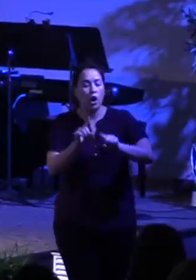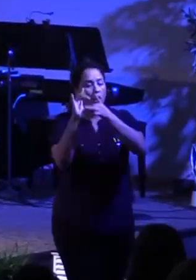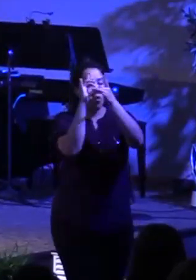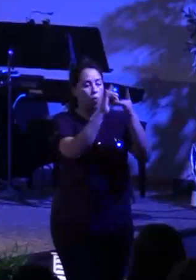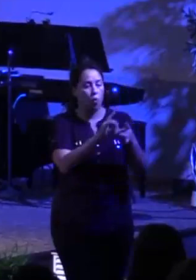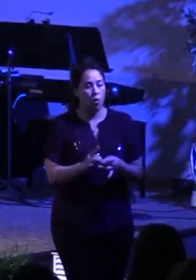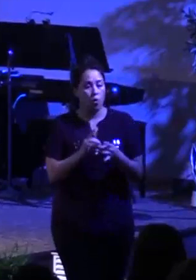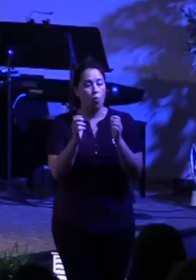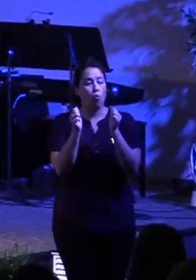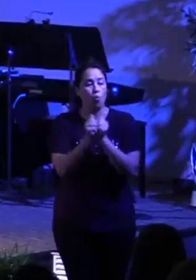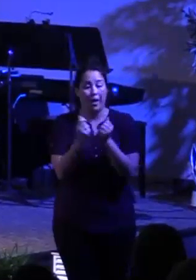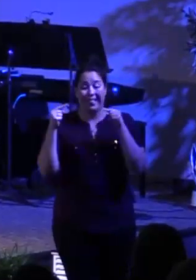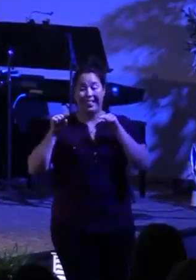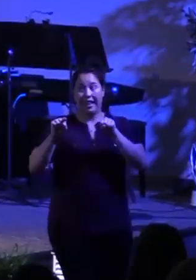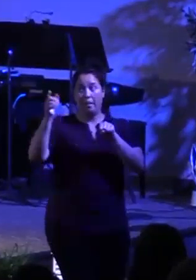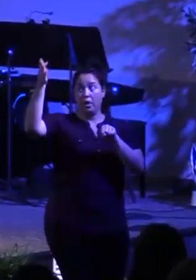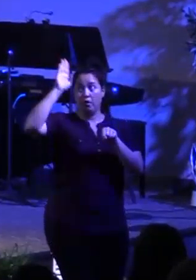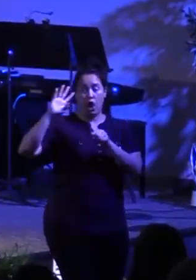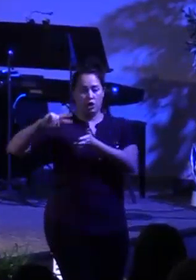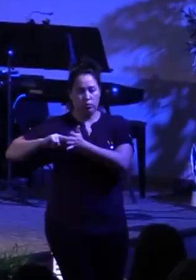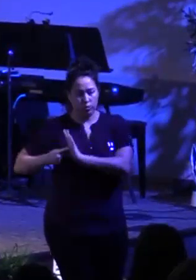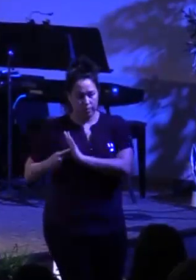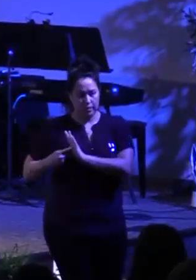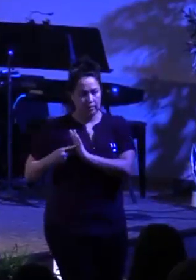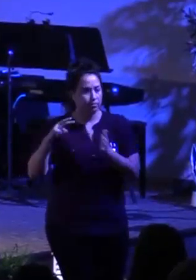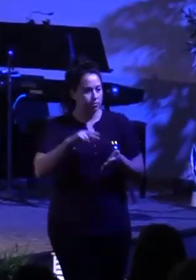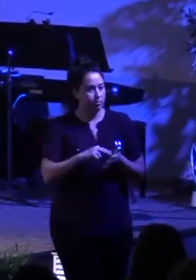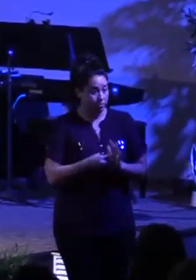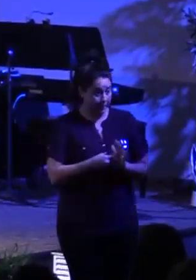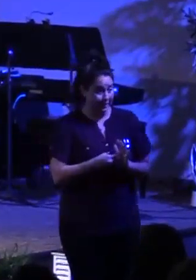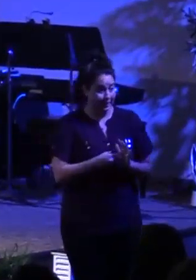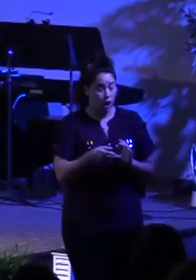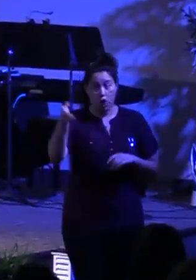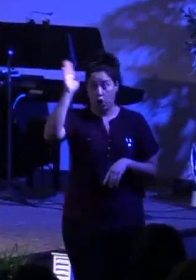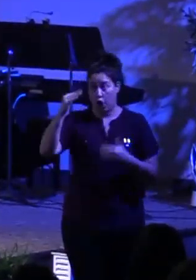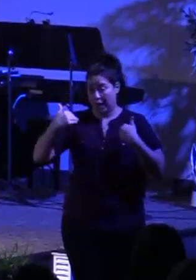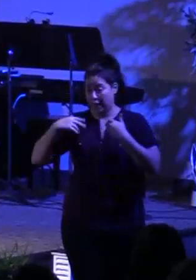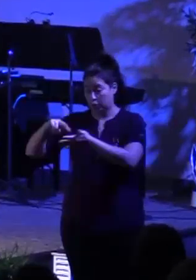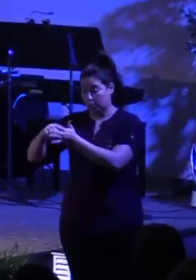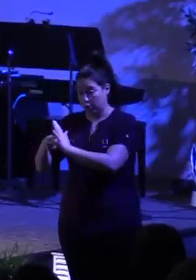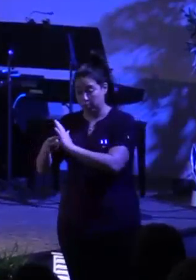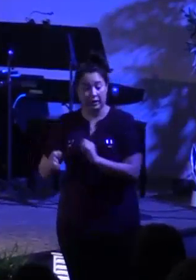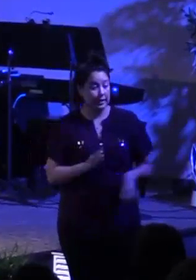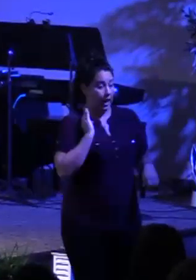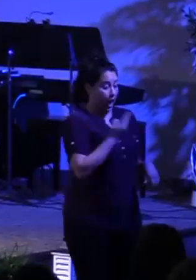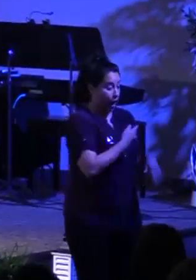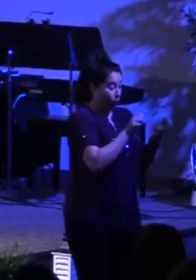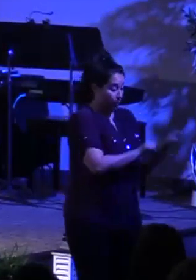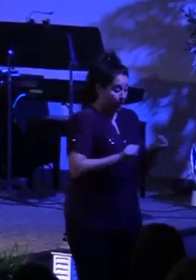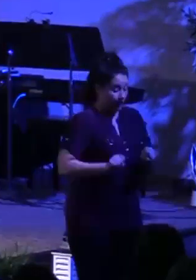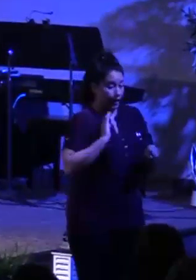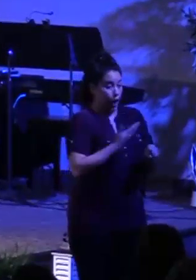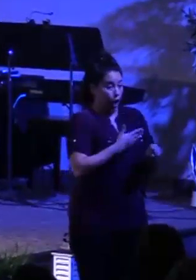God's purposes. Right? Let me repeat this back to you. Shalom is the ability, our capacity, our skill